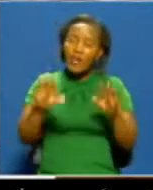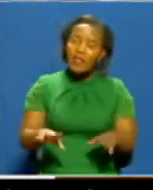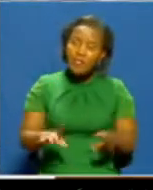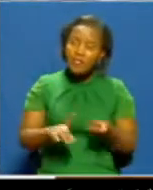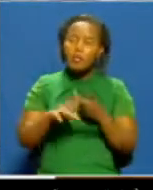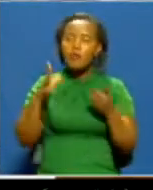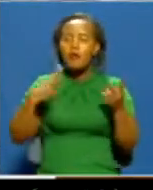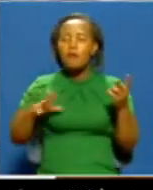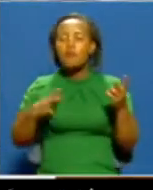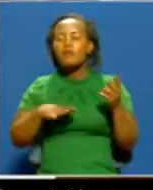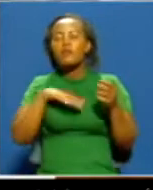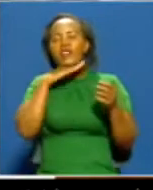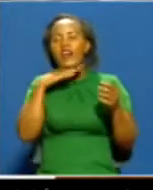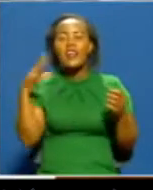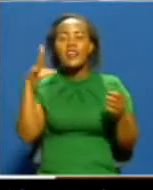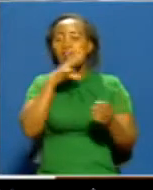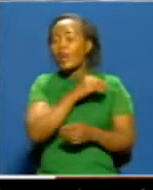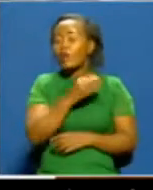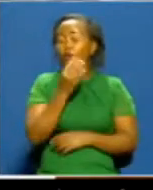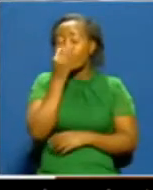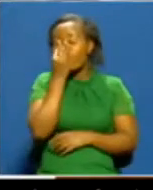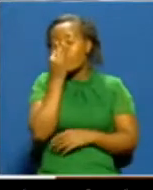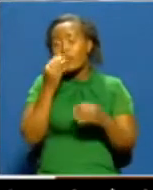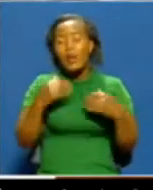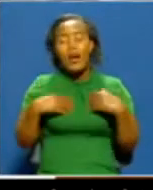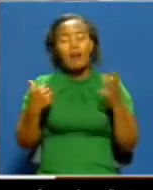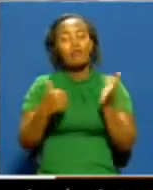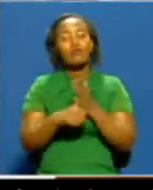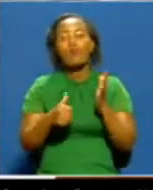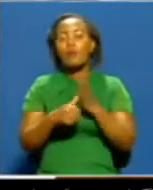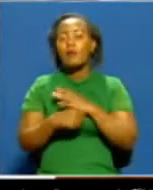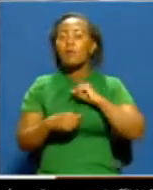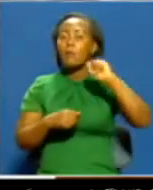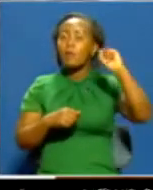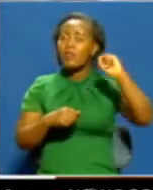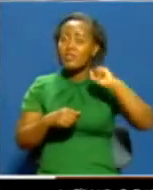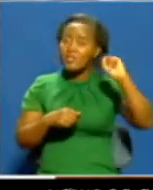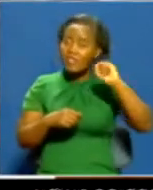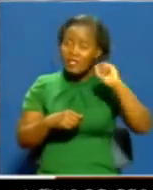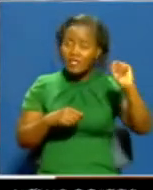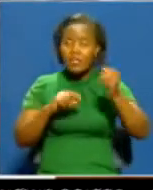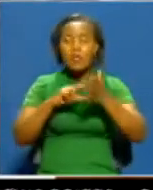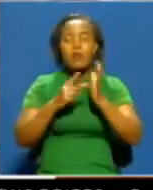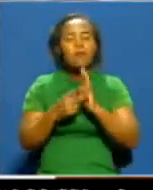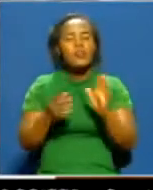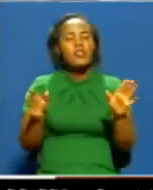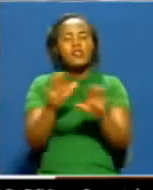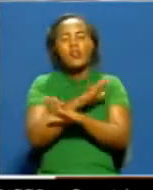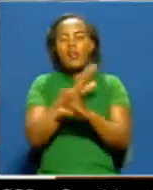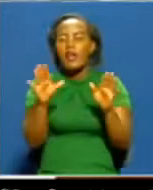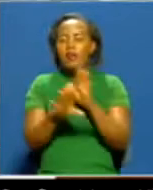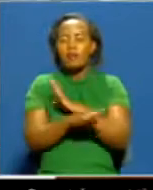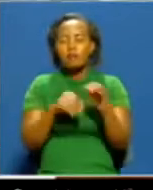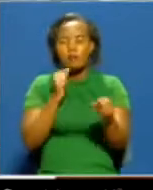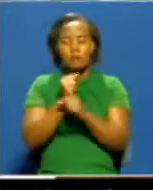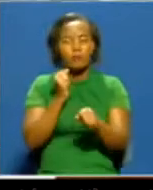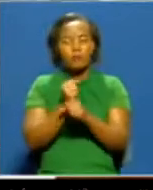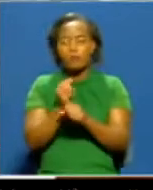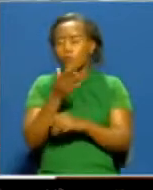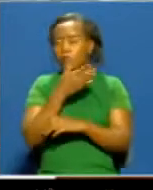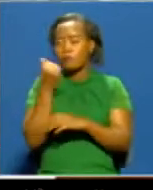oxygen, has got a political challenge. So everything is working in tandem, and hopefully for the better of our